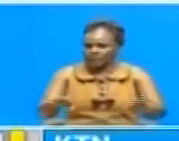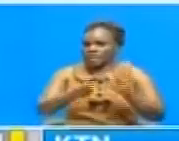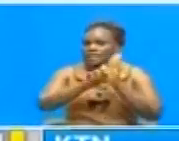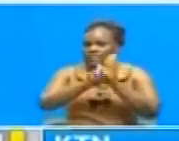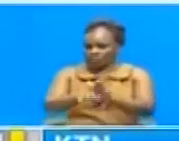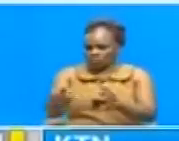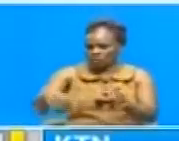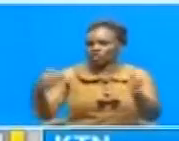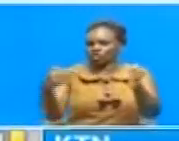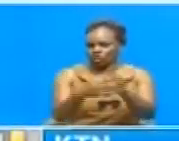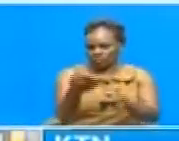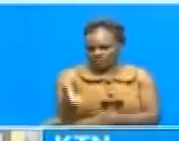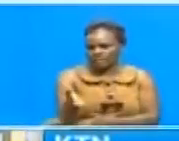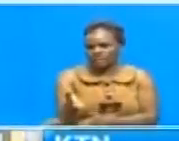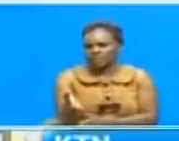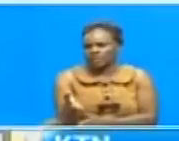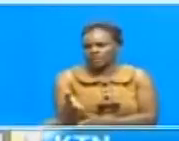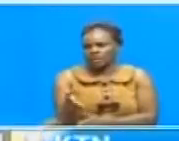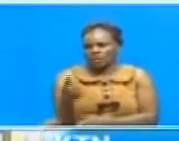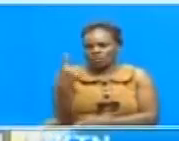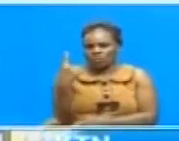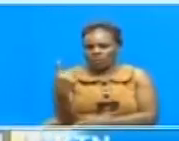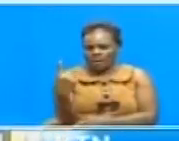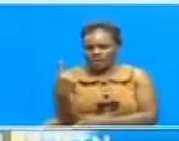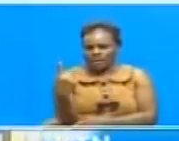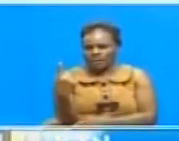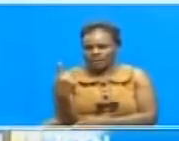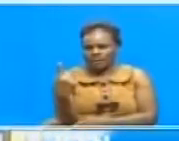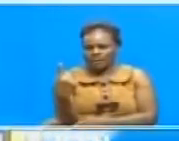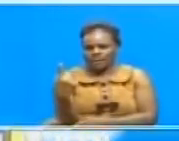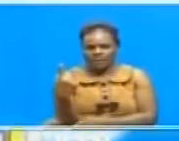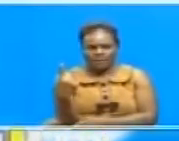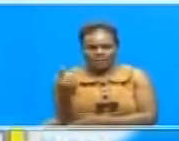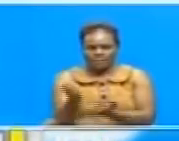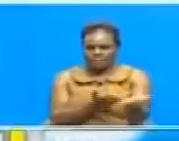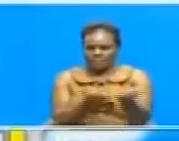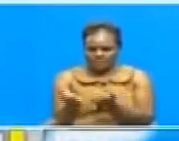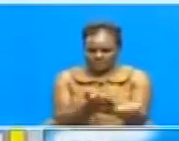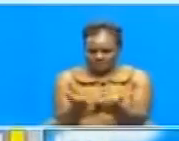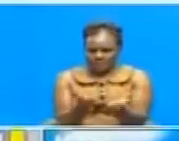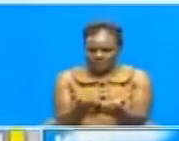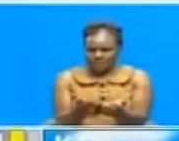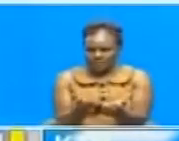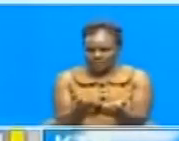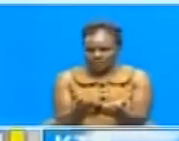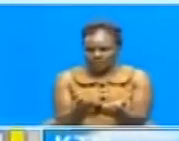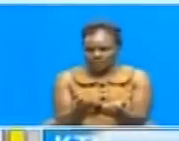that we stop this destruction mm-hmm. of one trade, just one trade, where it has become the